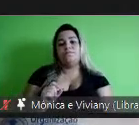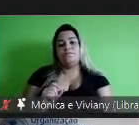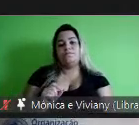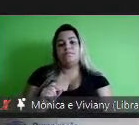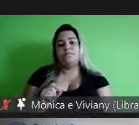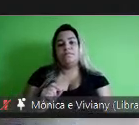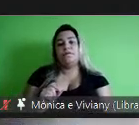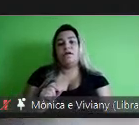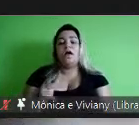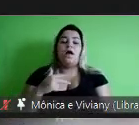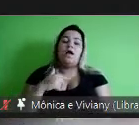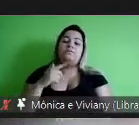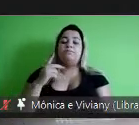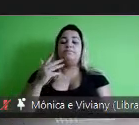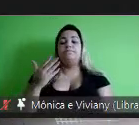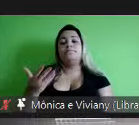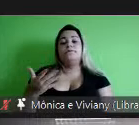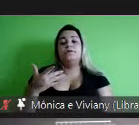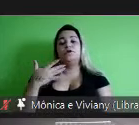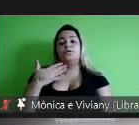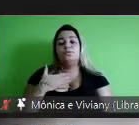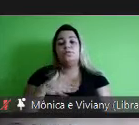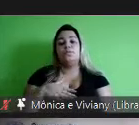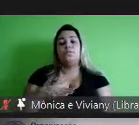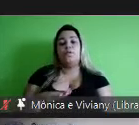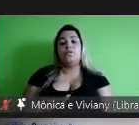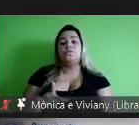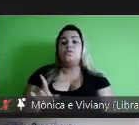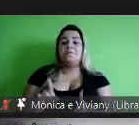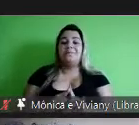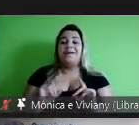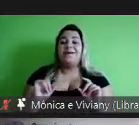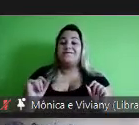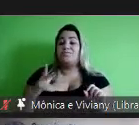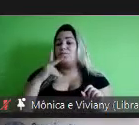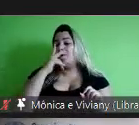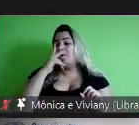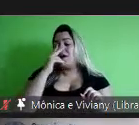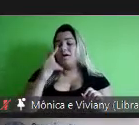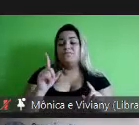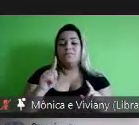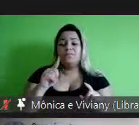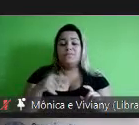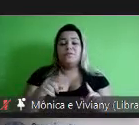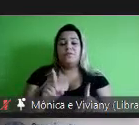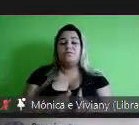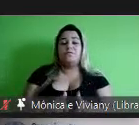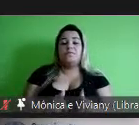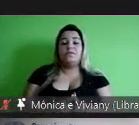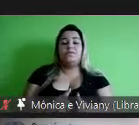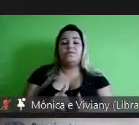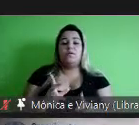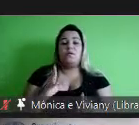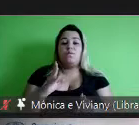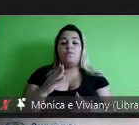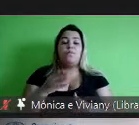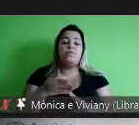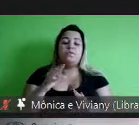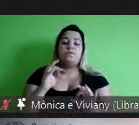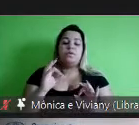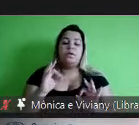they are, sometimes would say that, oh, I don't like the planetary health, I only want one health. I think this is